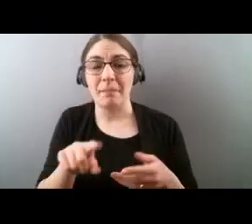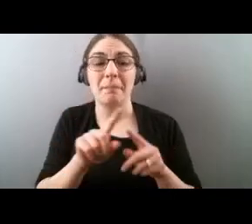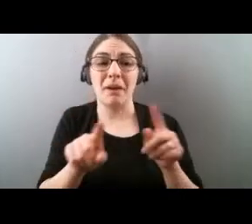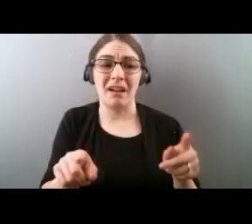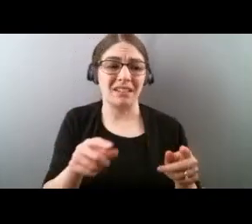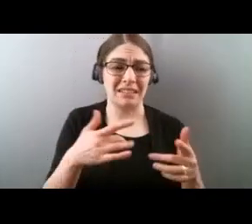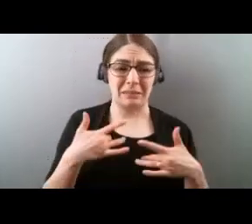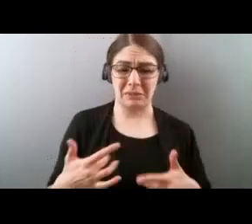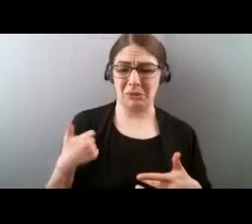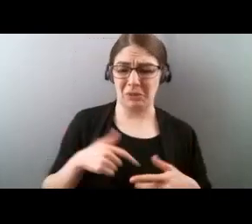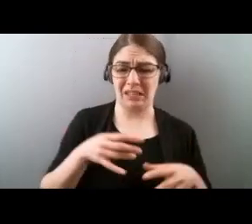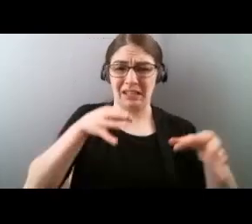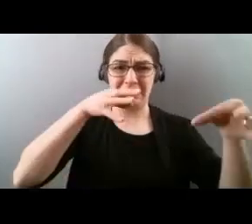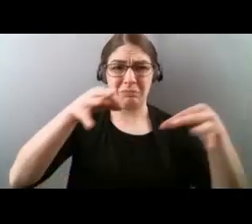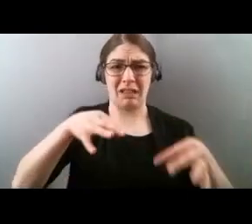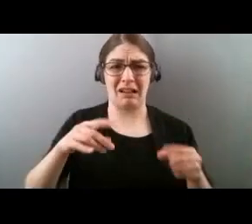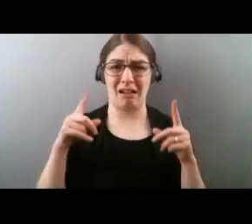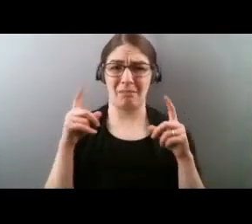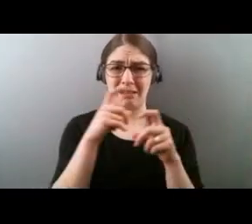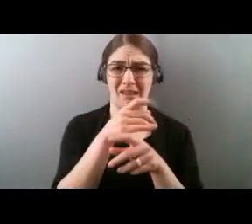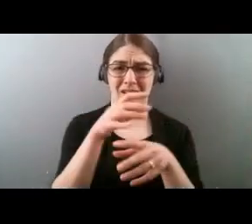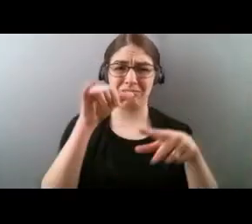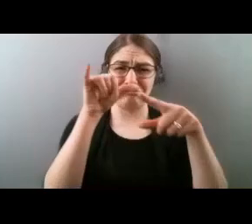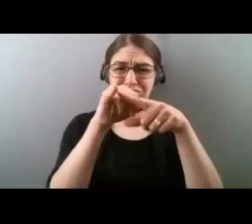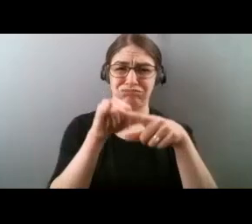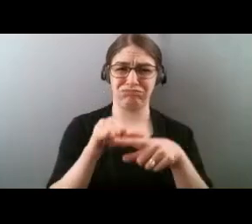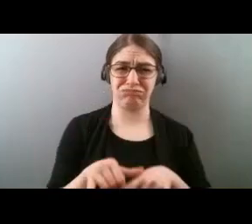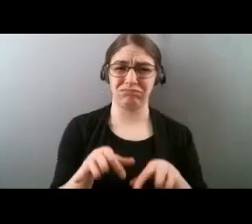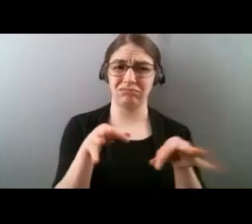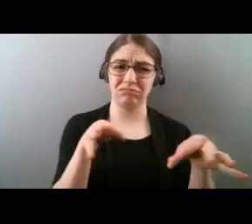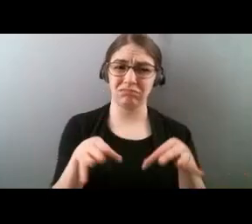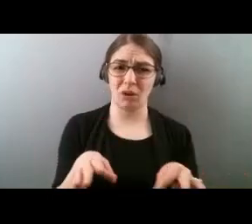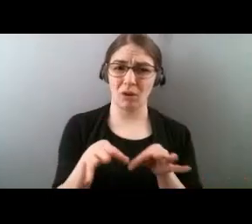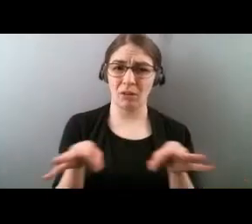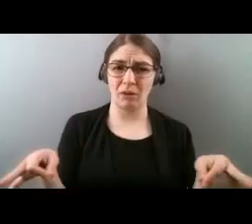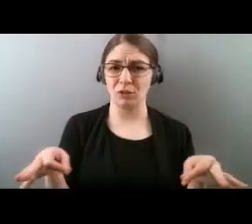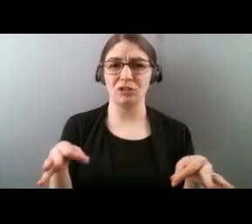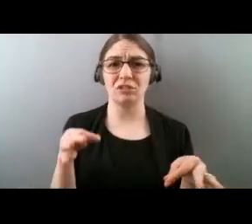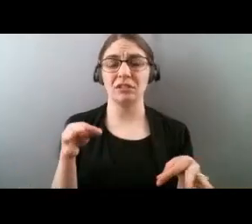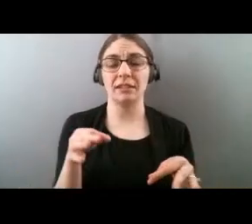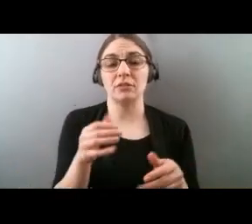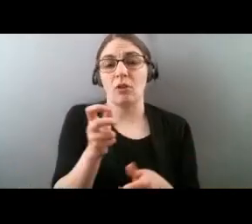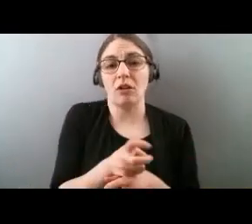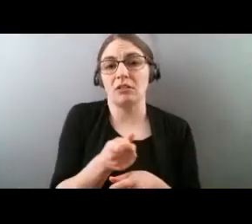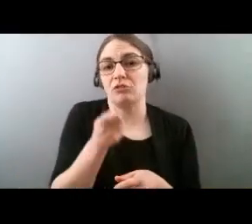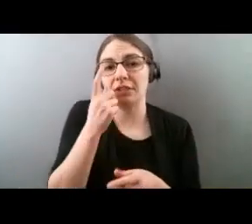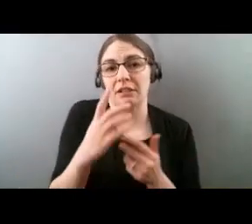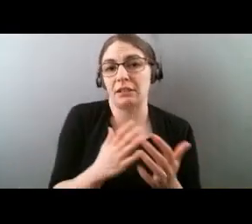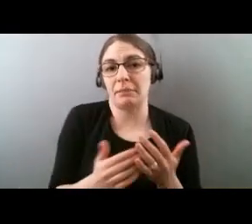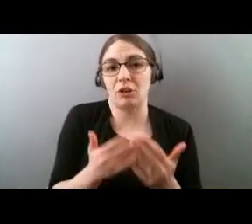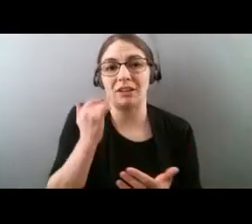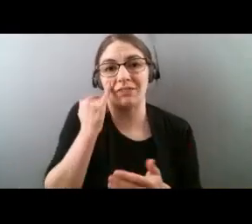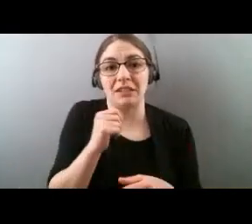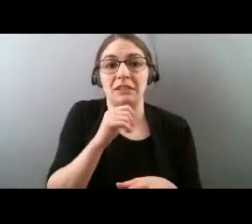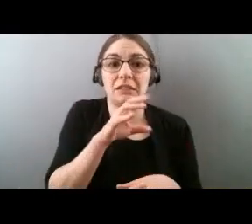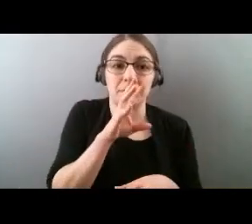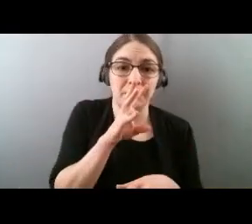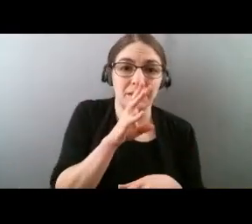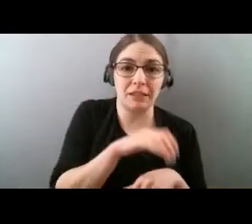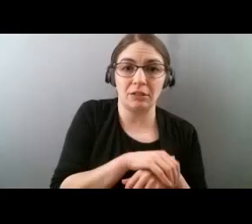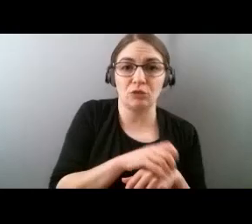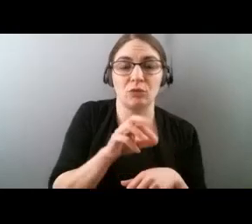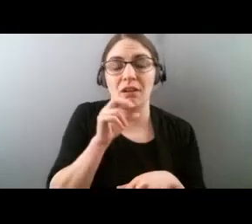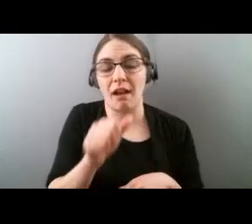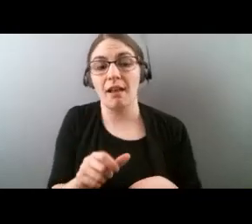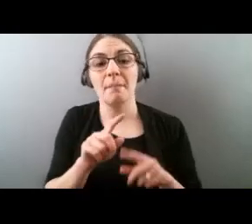And I think that's the motivation behind a lot of this, is that we want to improve the experience because we believe in the job we're here to do. We want